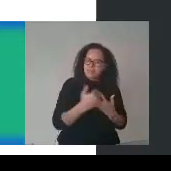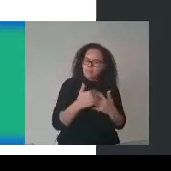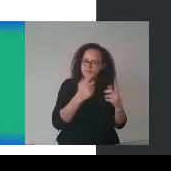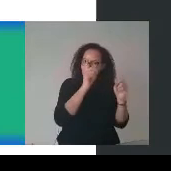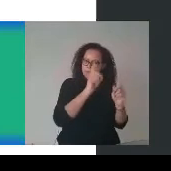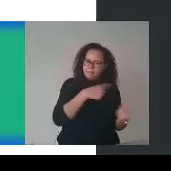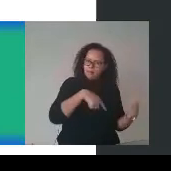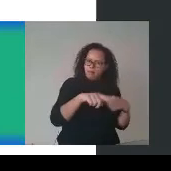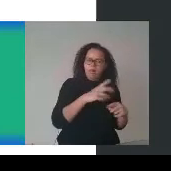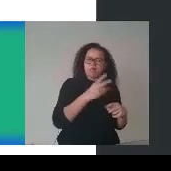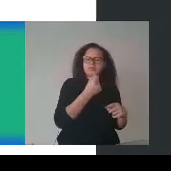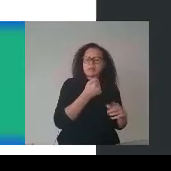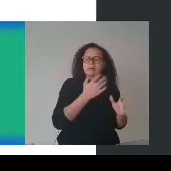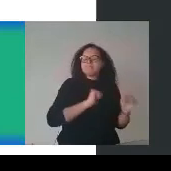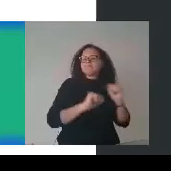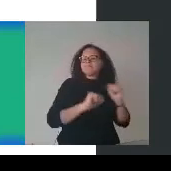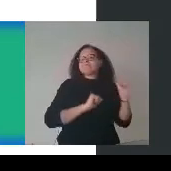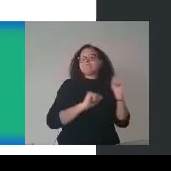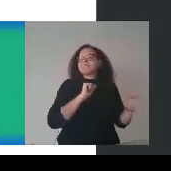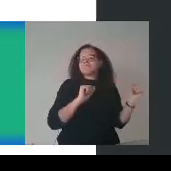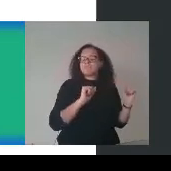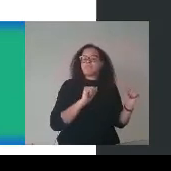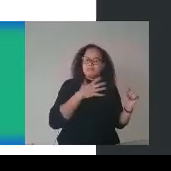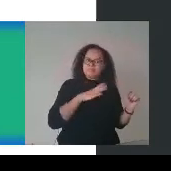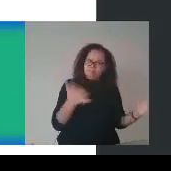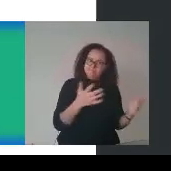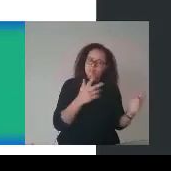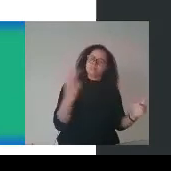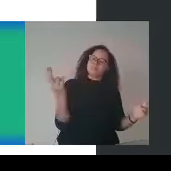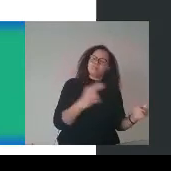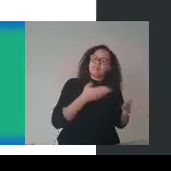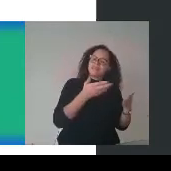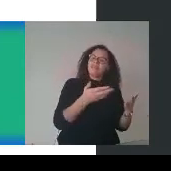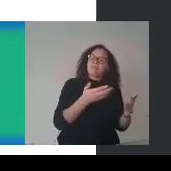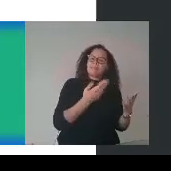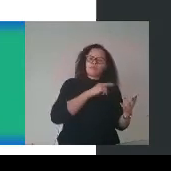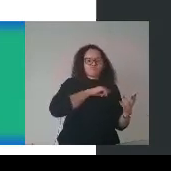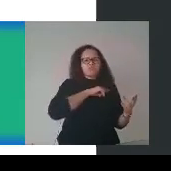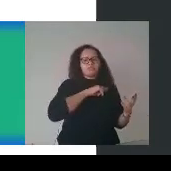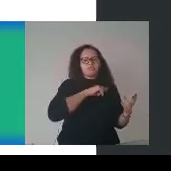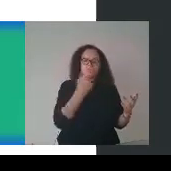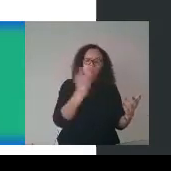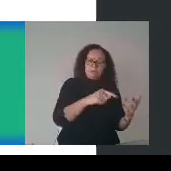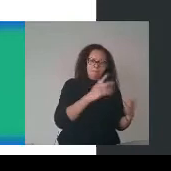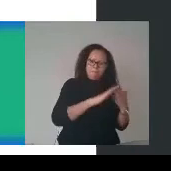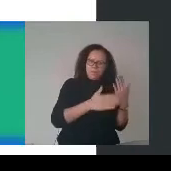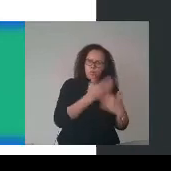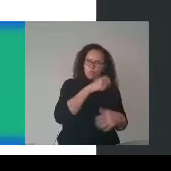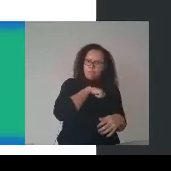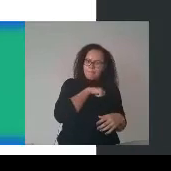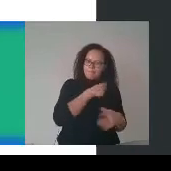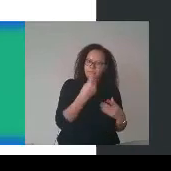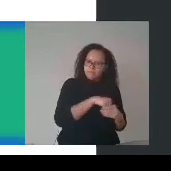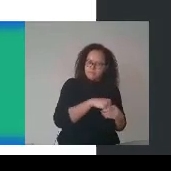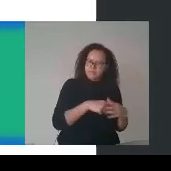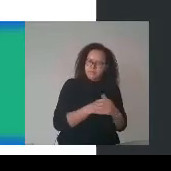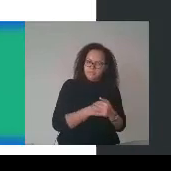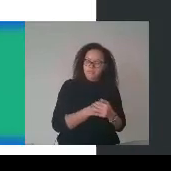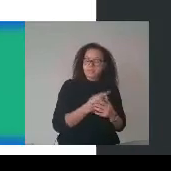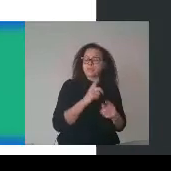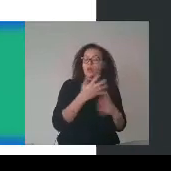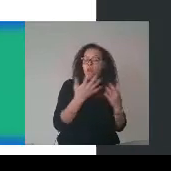traditional pool users to have a reason to come and use the pool. So it's creating a new membership and customer base. On average, they have two additional health conditions.